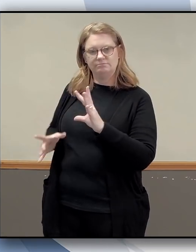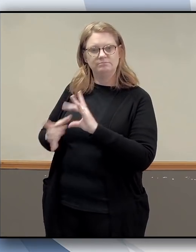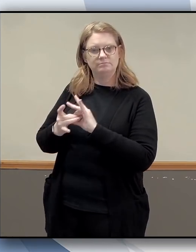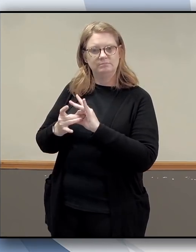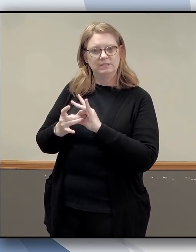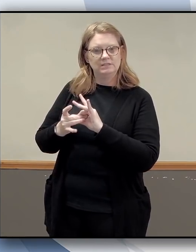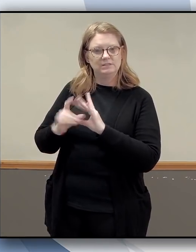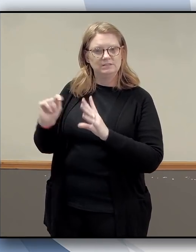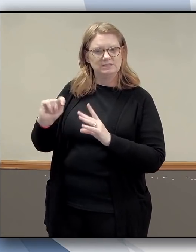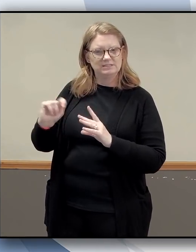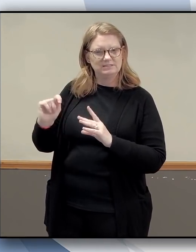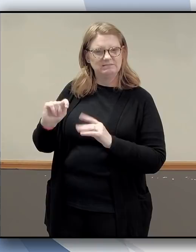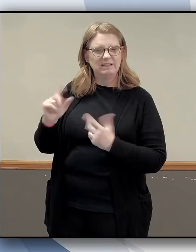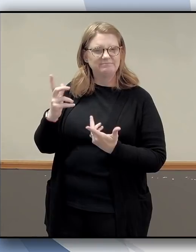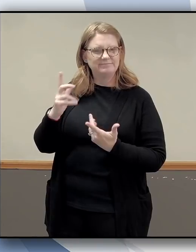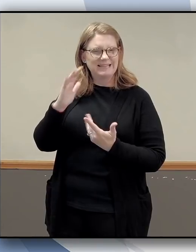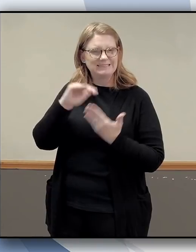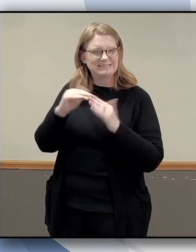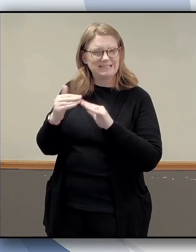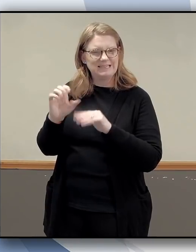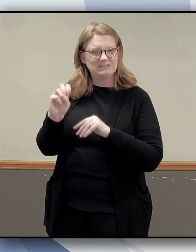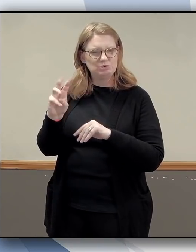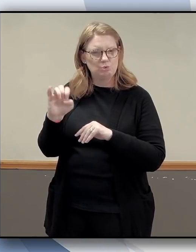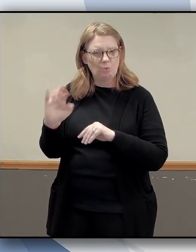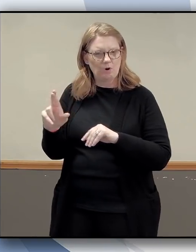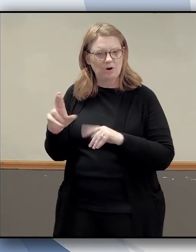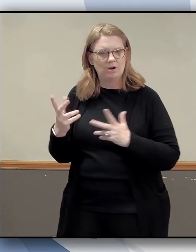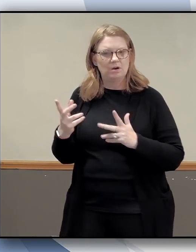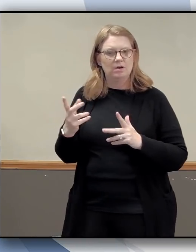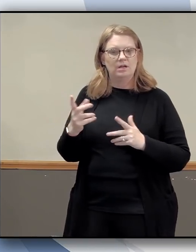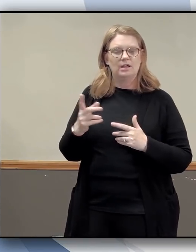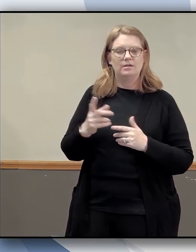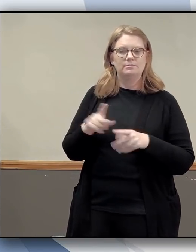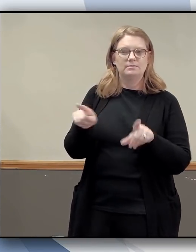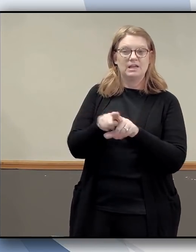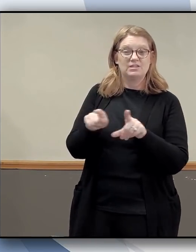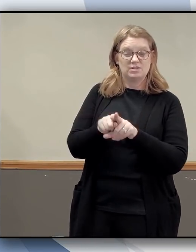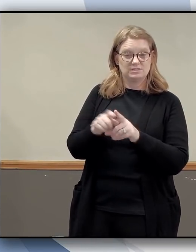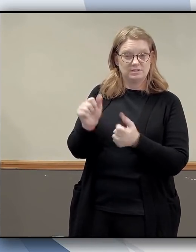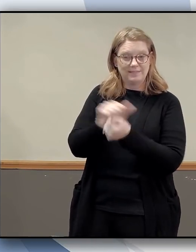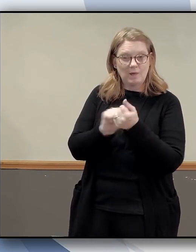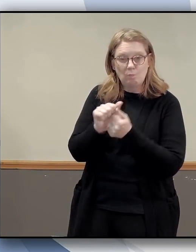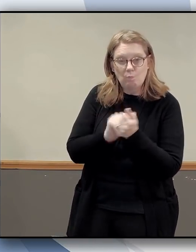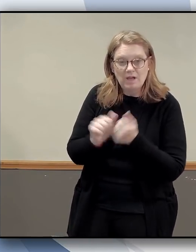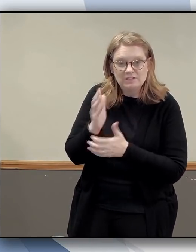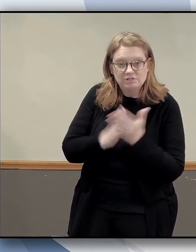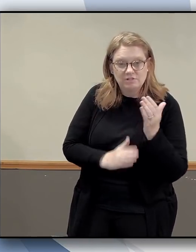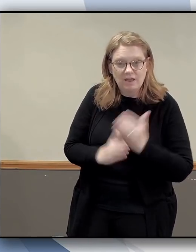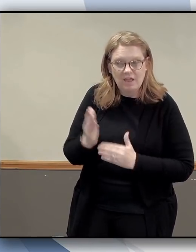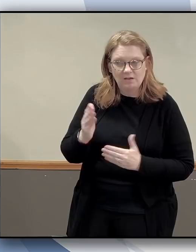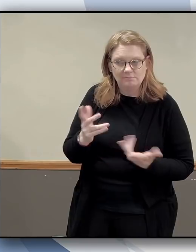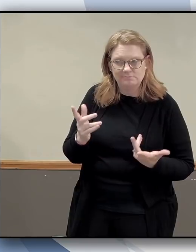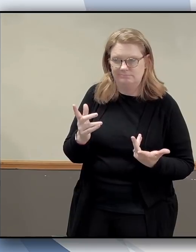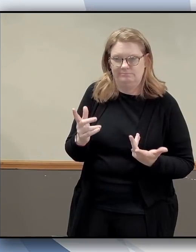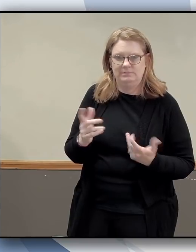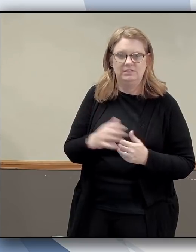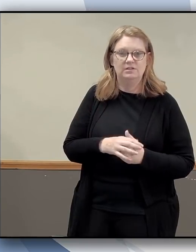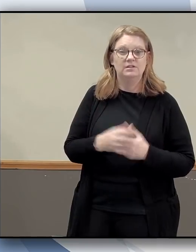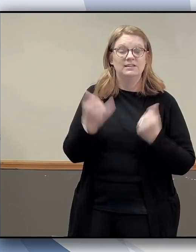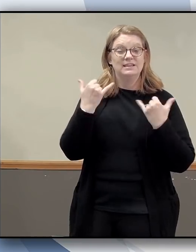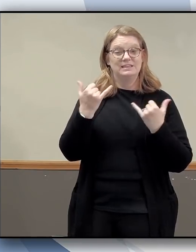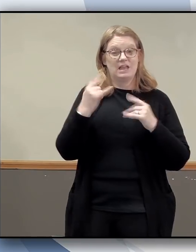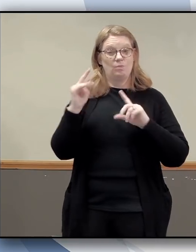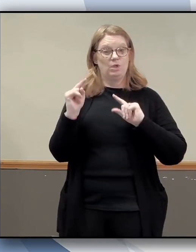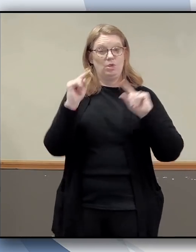sanitation systems. The concept then of washing your hands was not widely known. Now I think anybody that goes to a